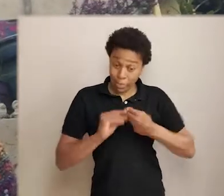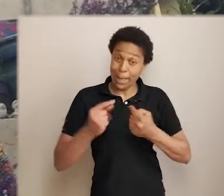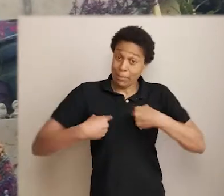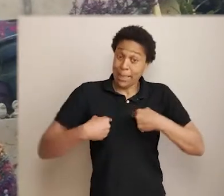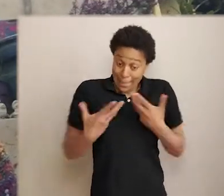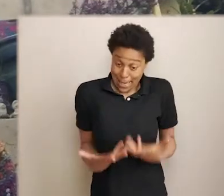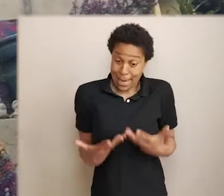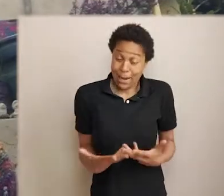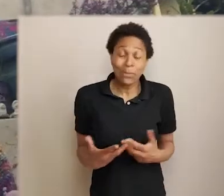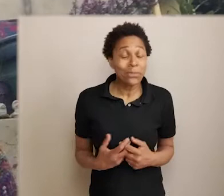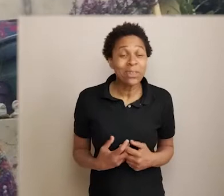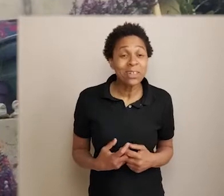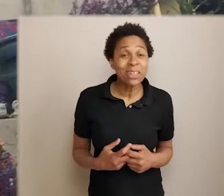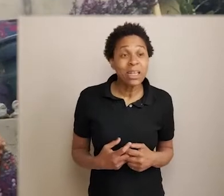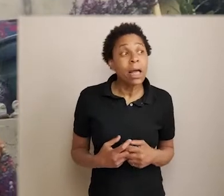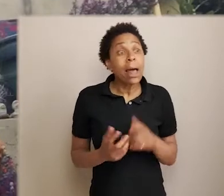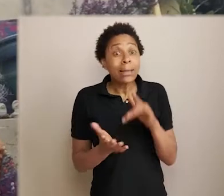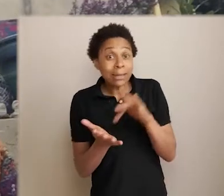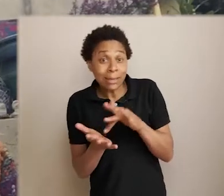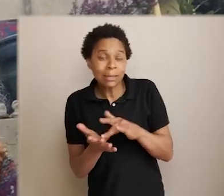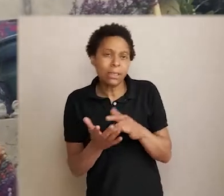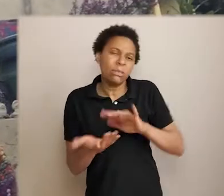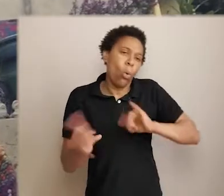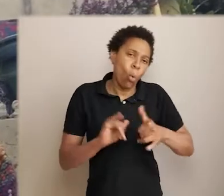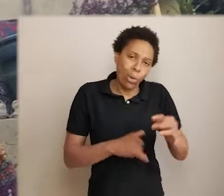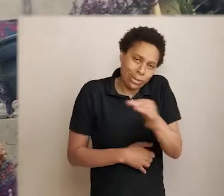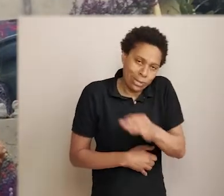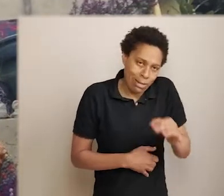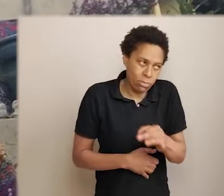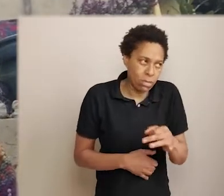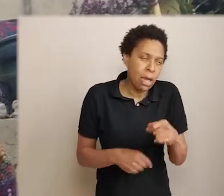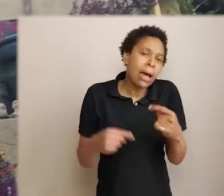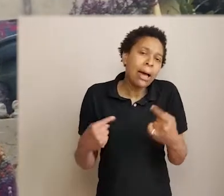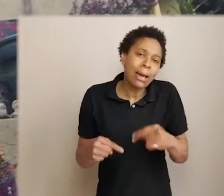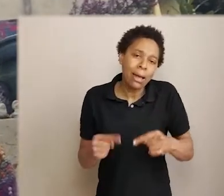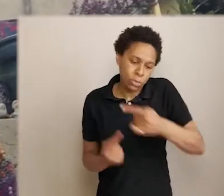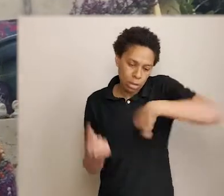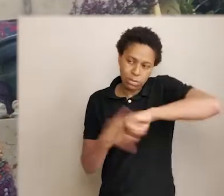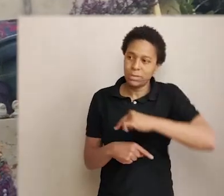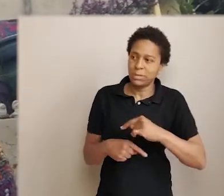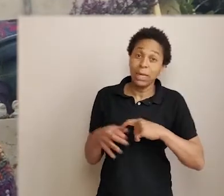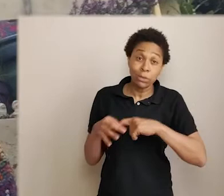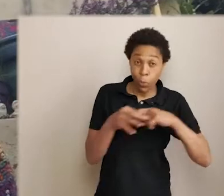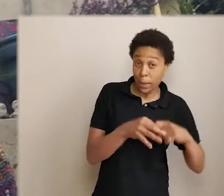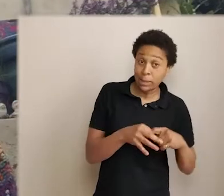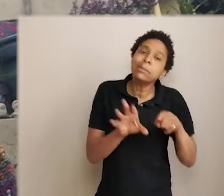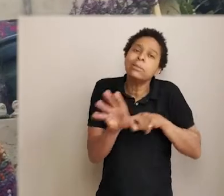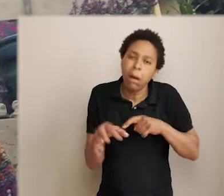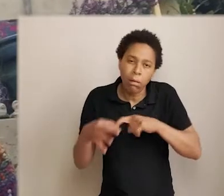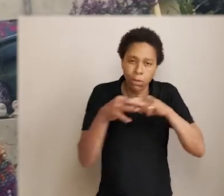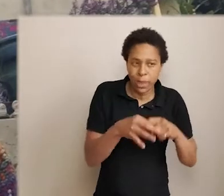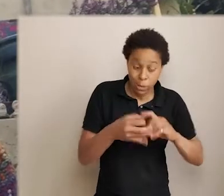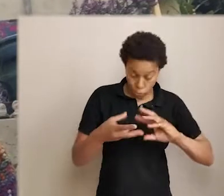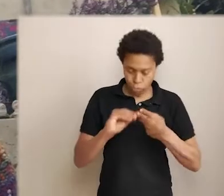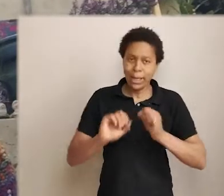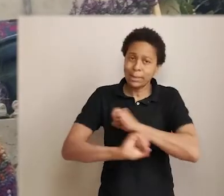get big spaces, how the city, how the town itself allowed us as young queers to develop a space that we